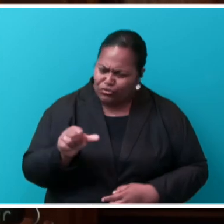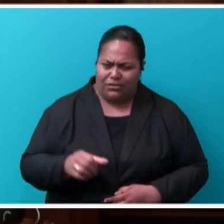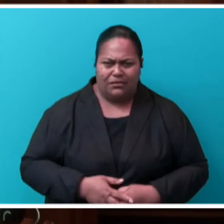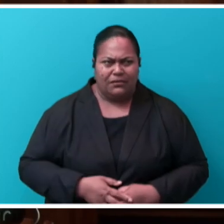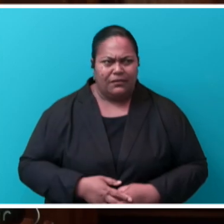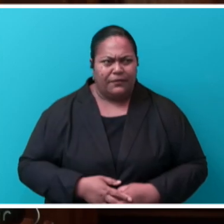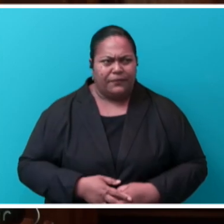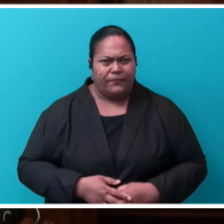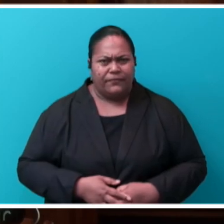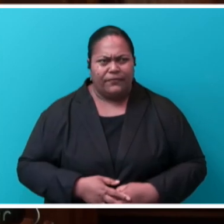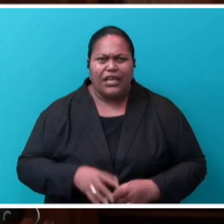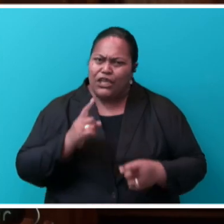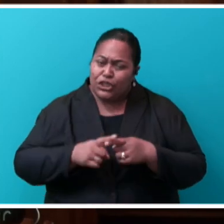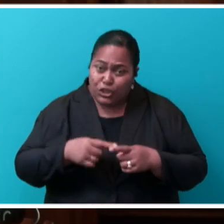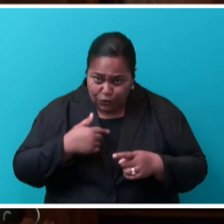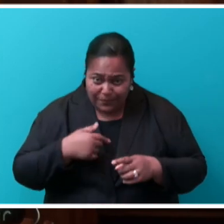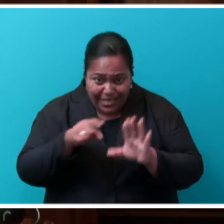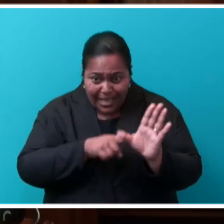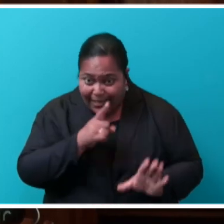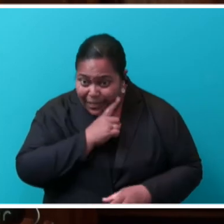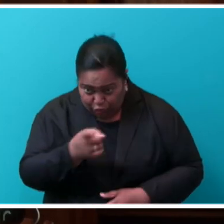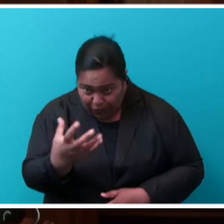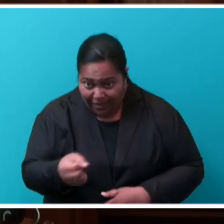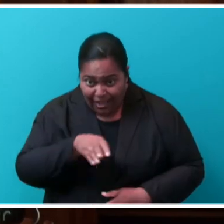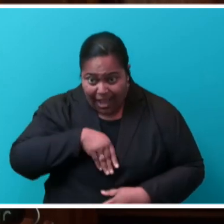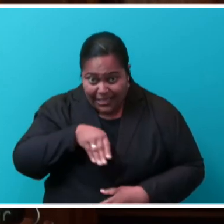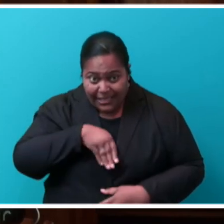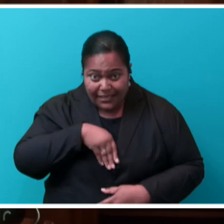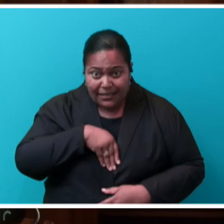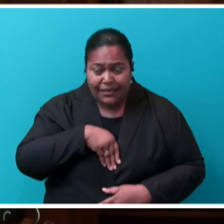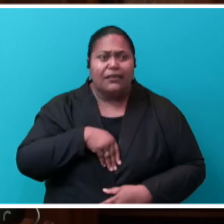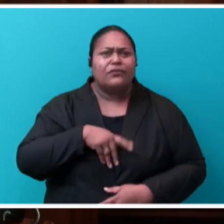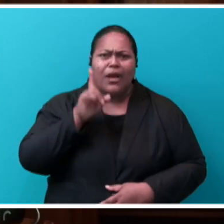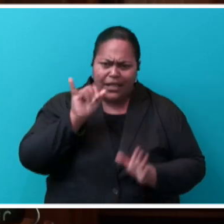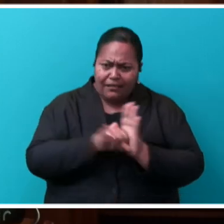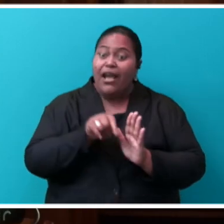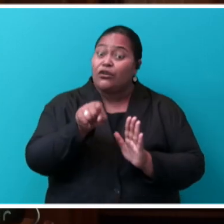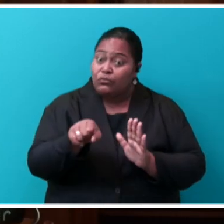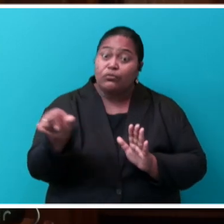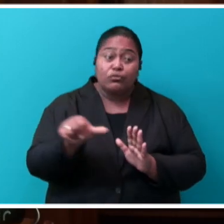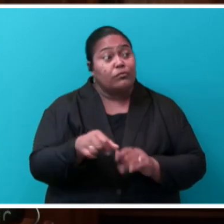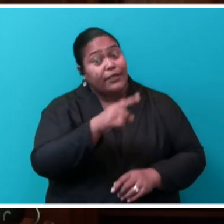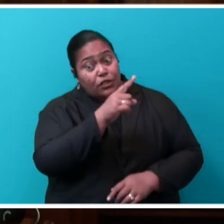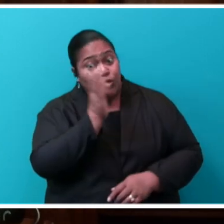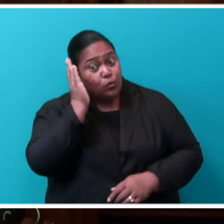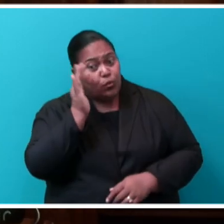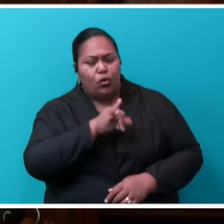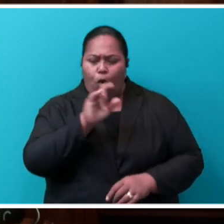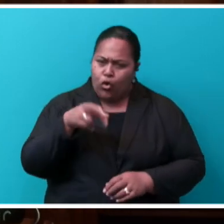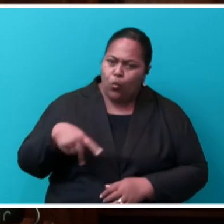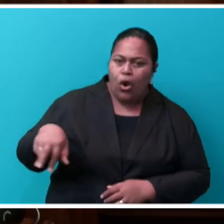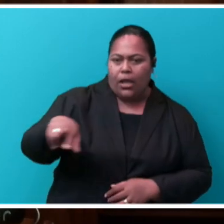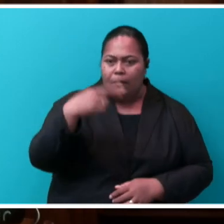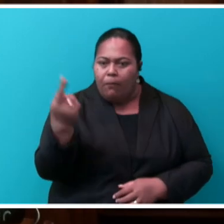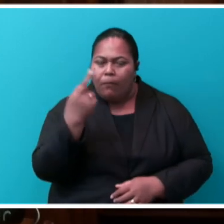Excuse me, young girl. Do you have an ID? And they find out whether she should be in school or she should be on the street.